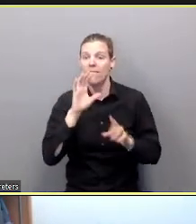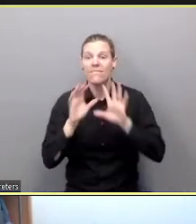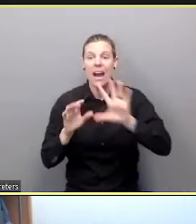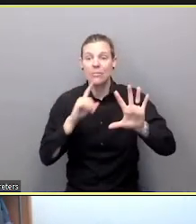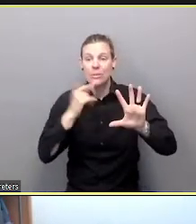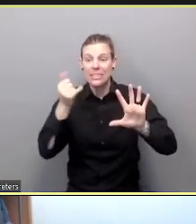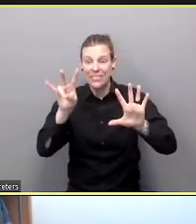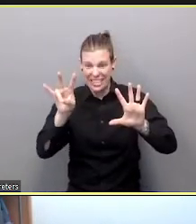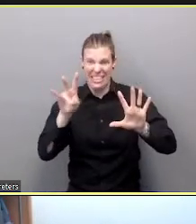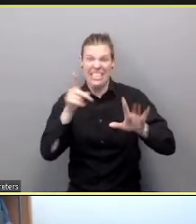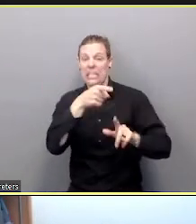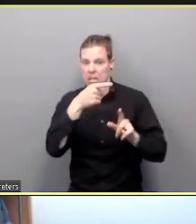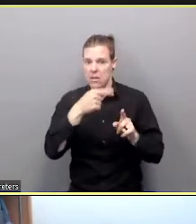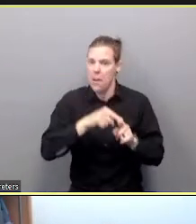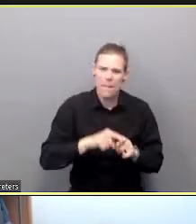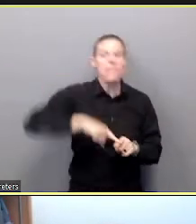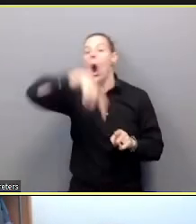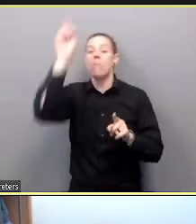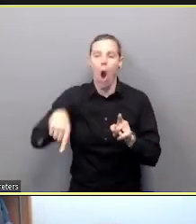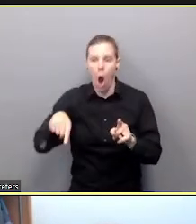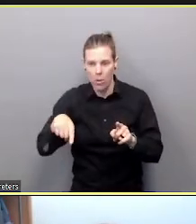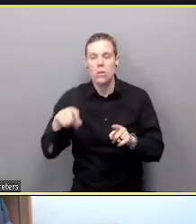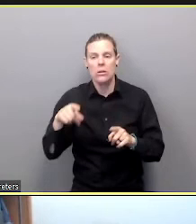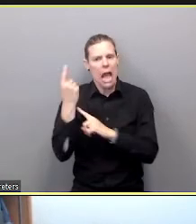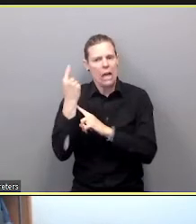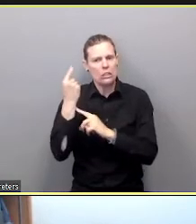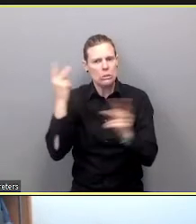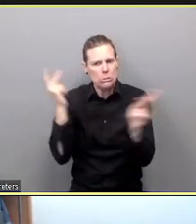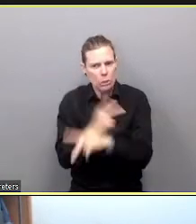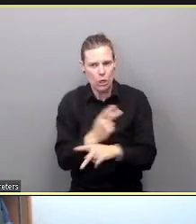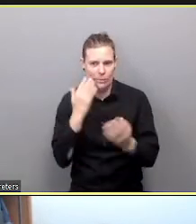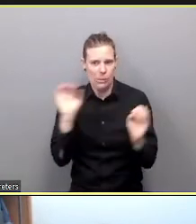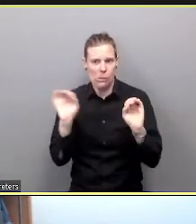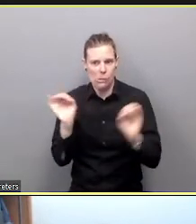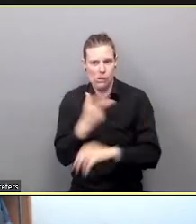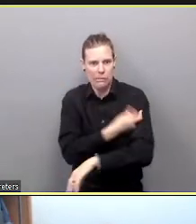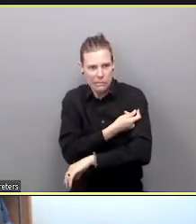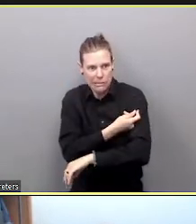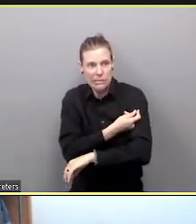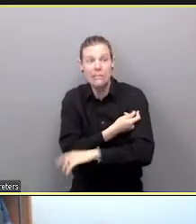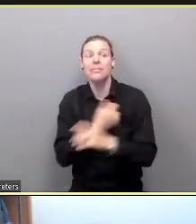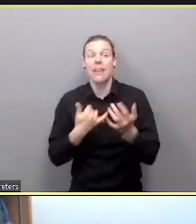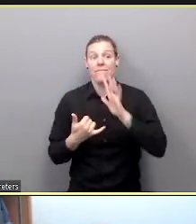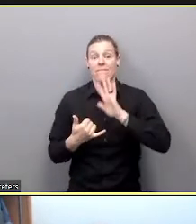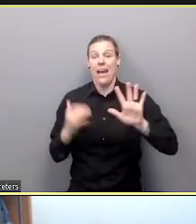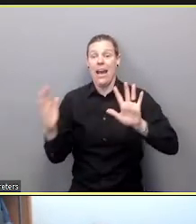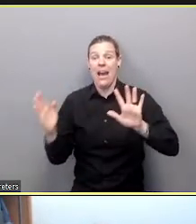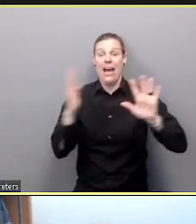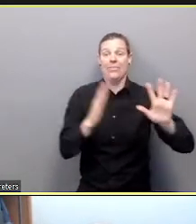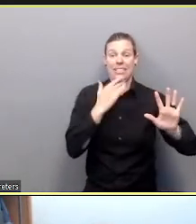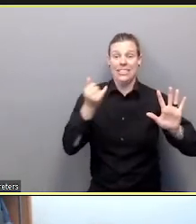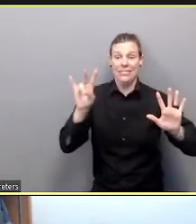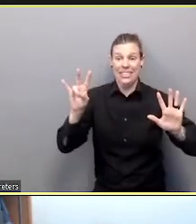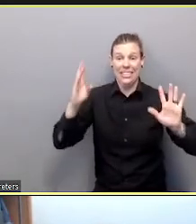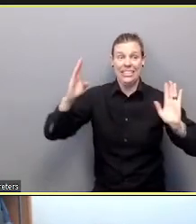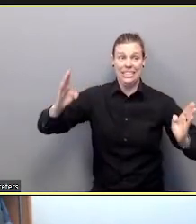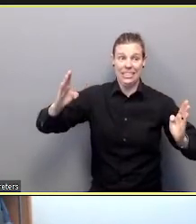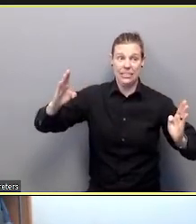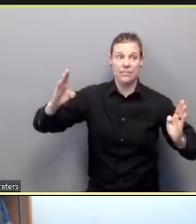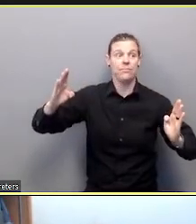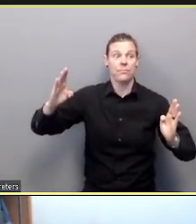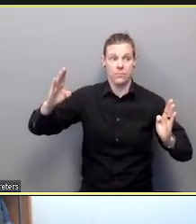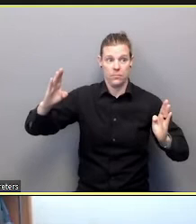the highest daily case rate, and that's the 5 to 17-year-olds, and that's followed by the 18 to